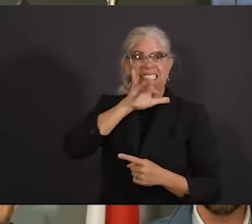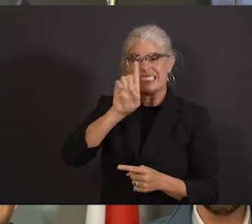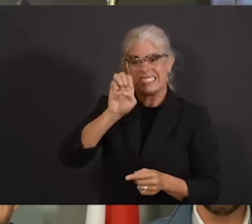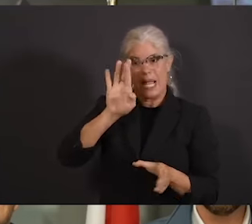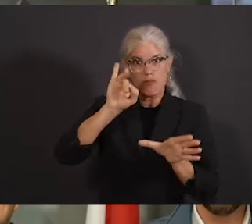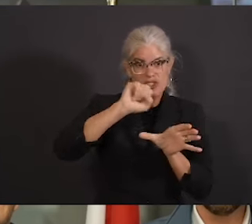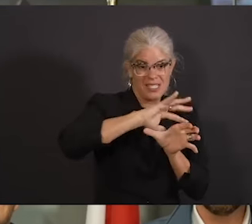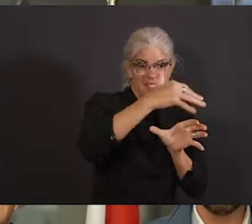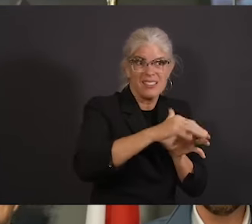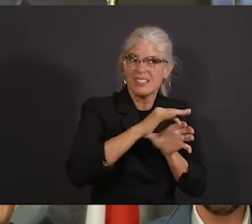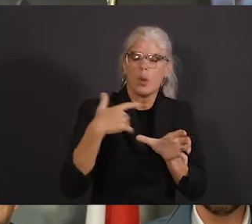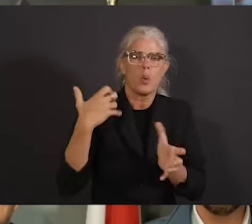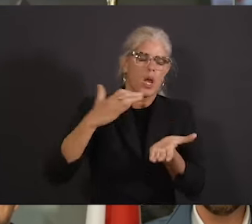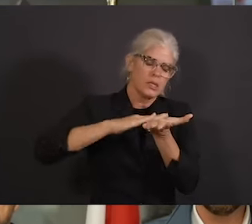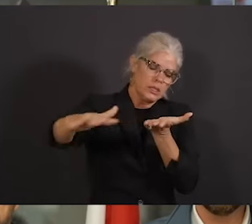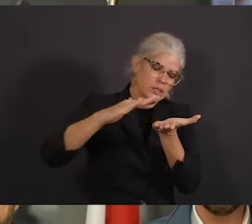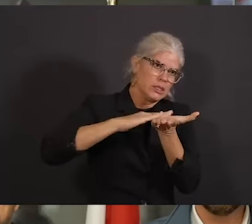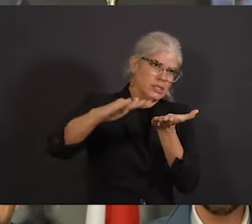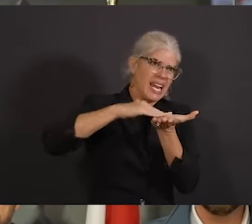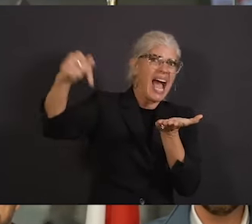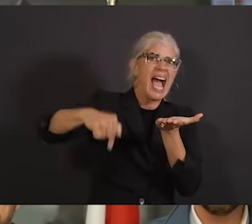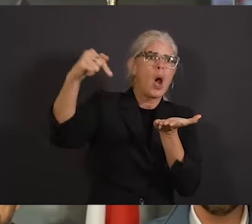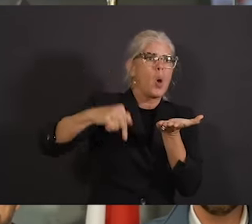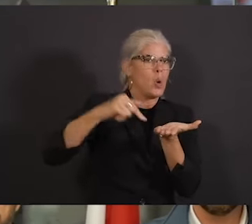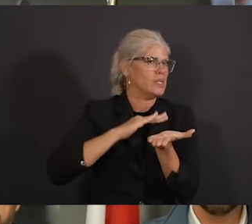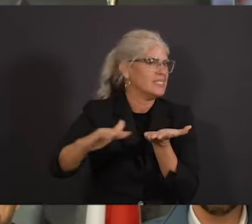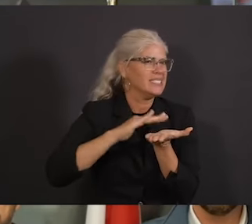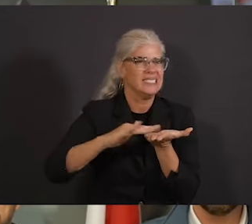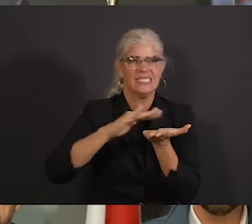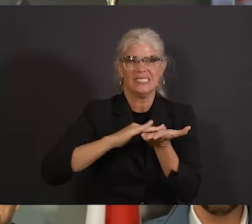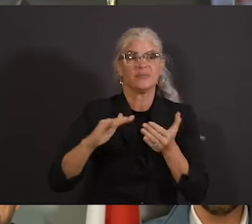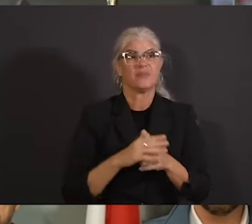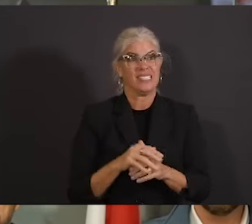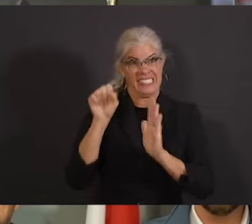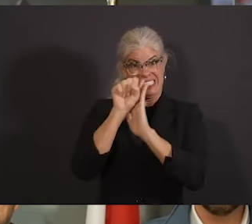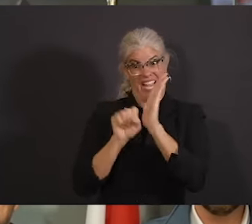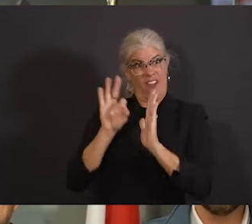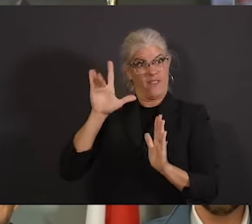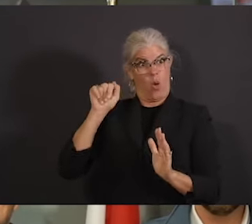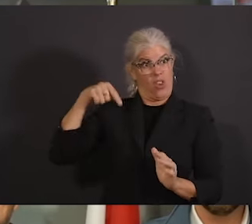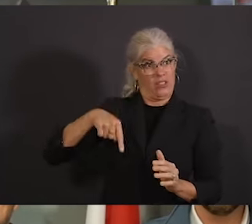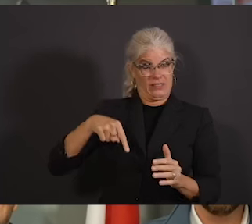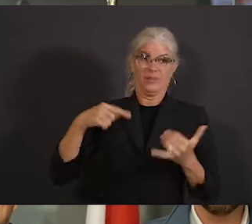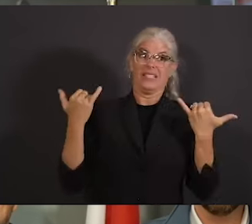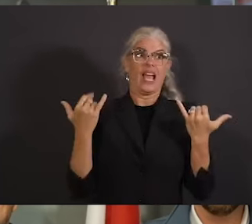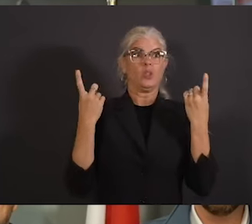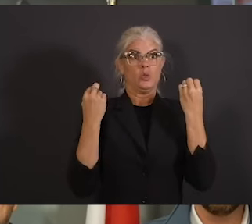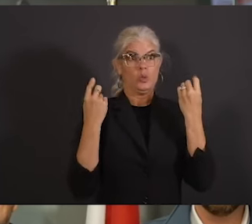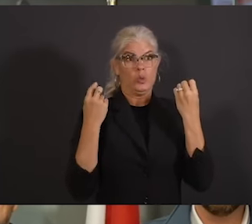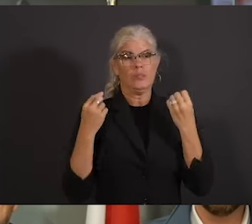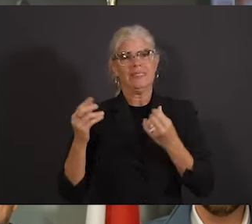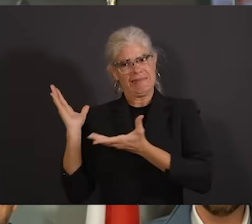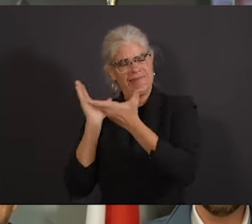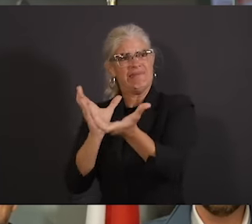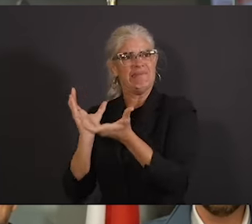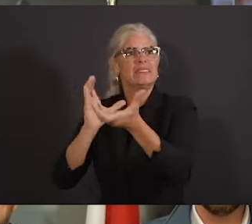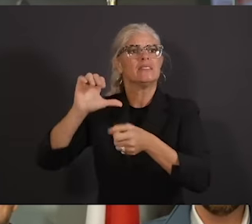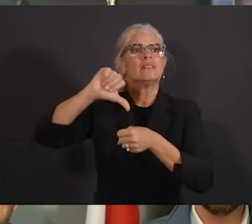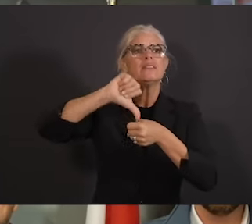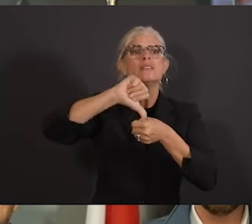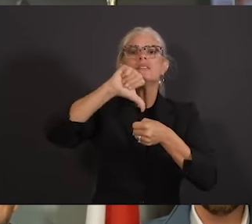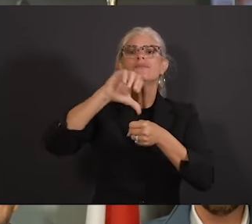mission. The state of Florida is amassing significant amount of fuel reserves ahead of Milton, and we're staging